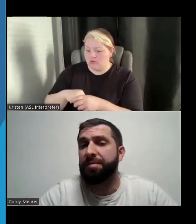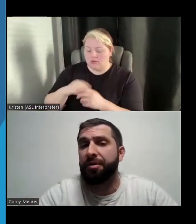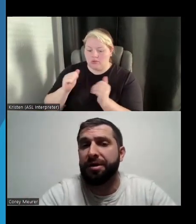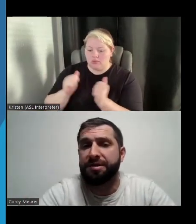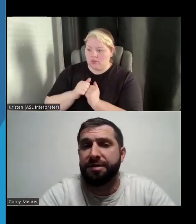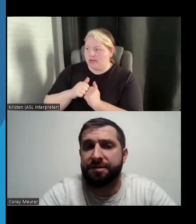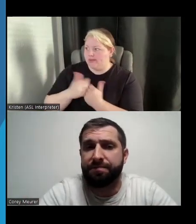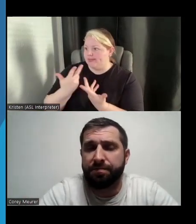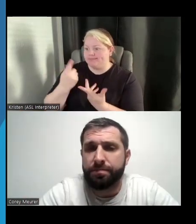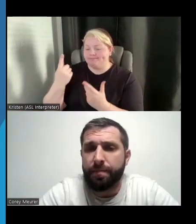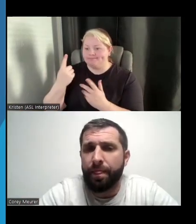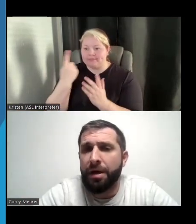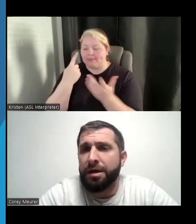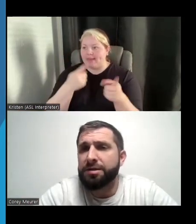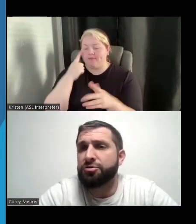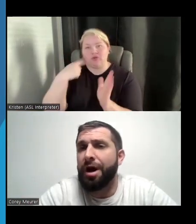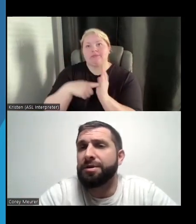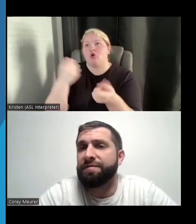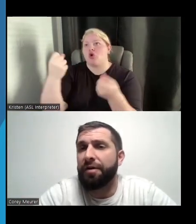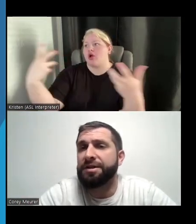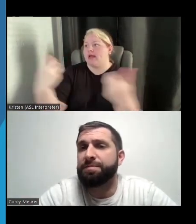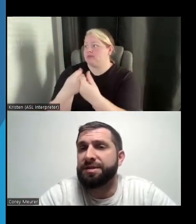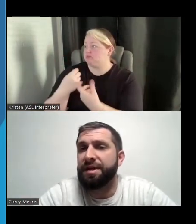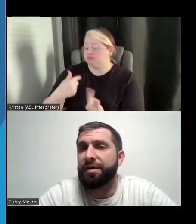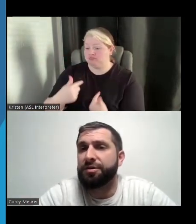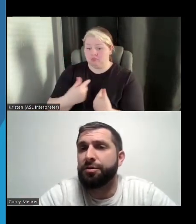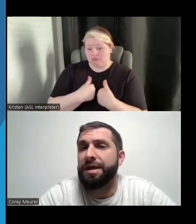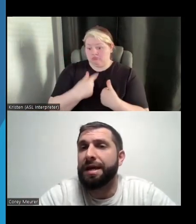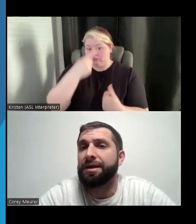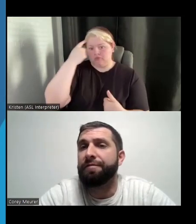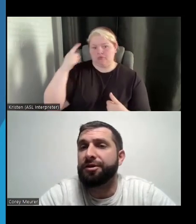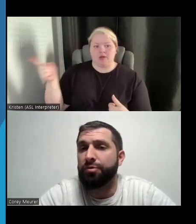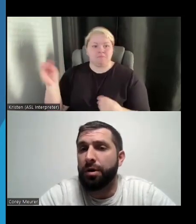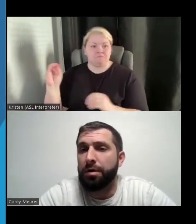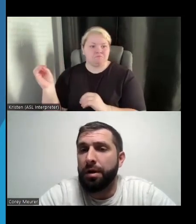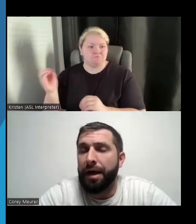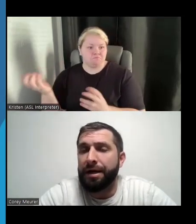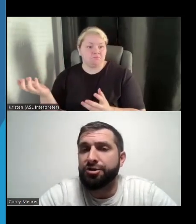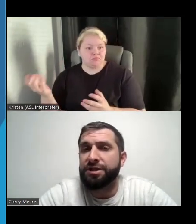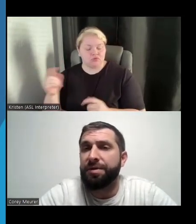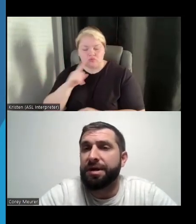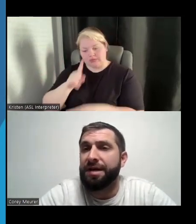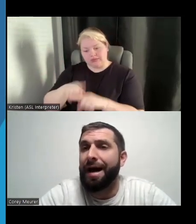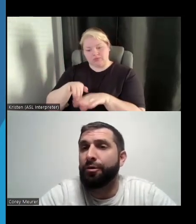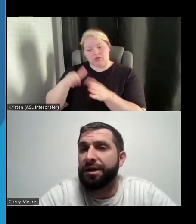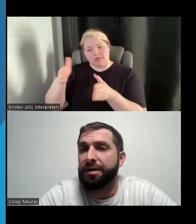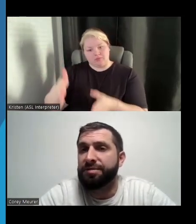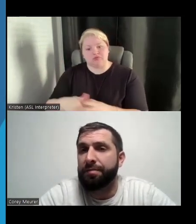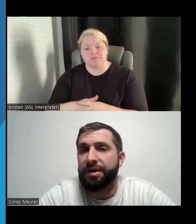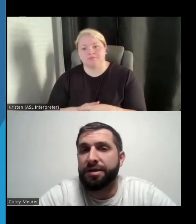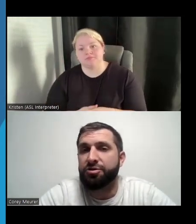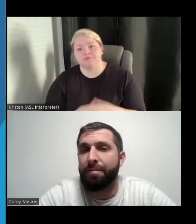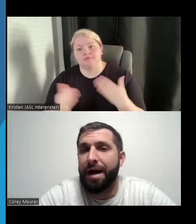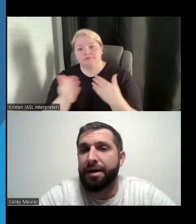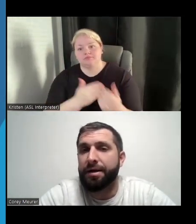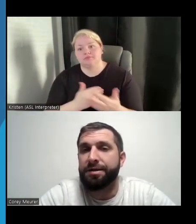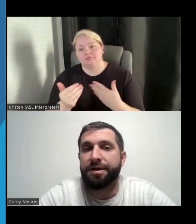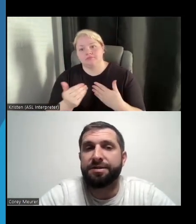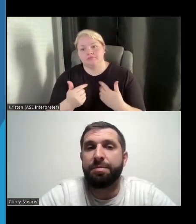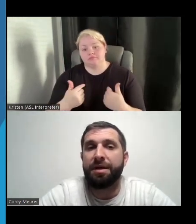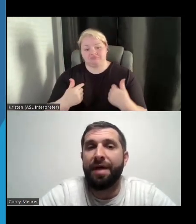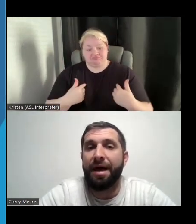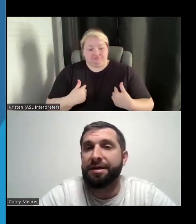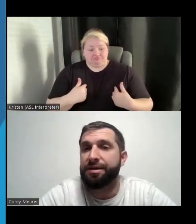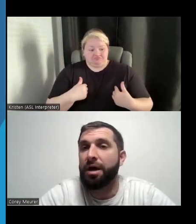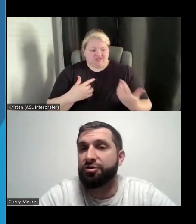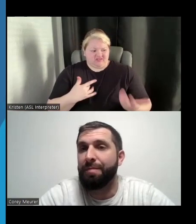different experiences. So trauma is very specific to the individual. And just because I don't deem something as traumatic